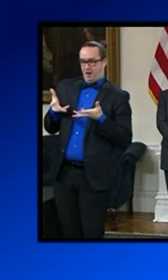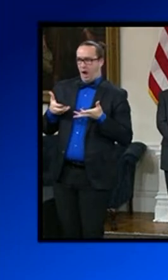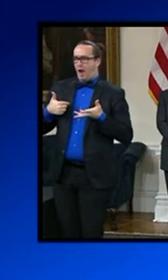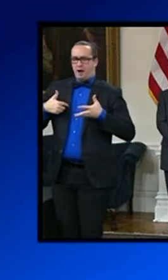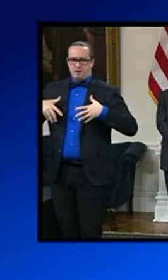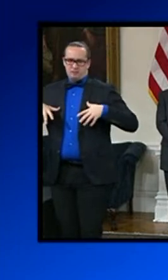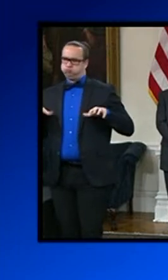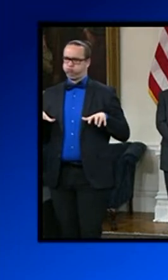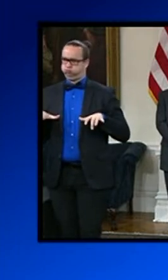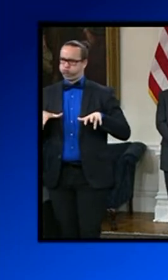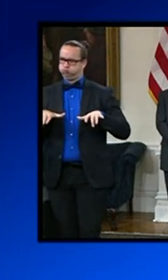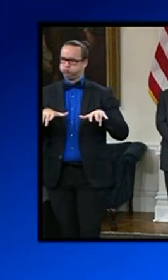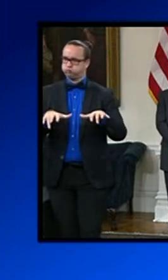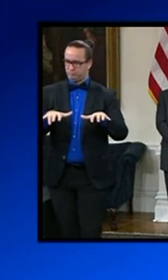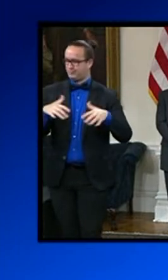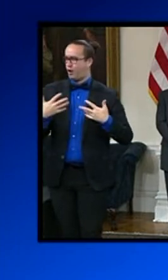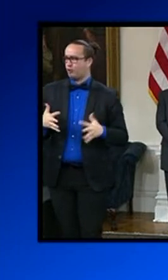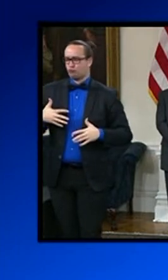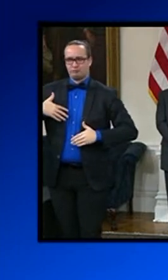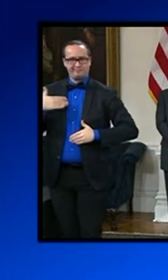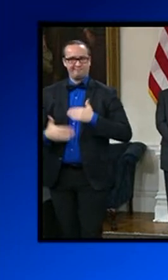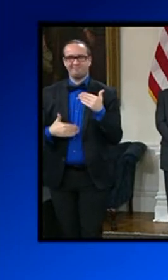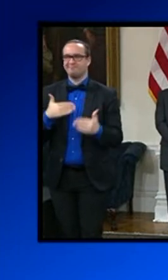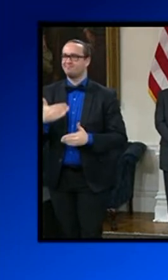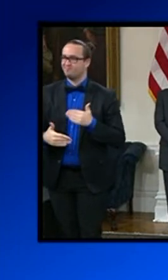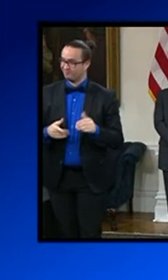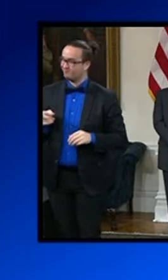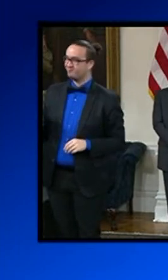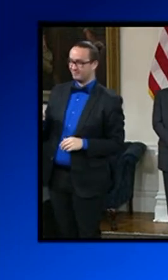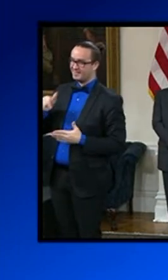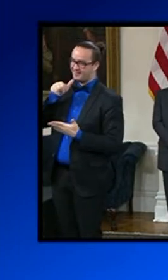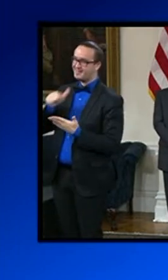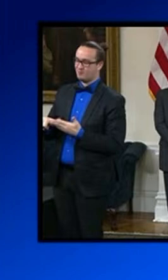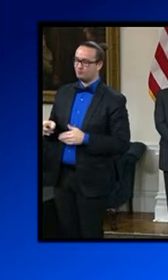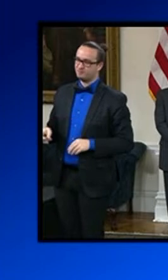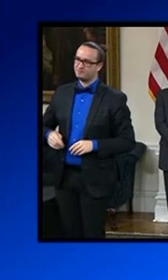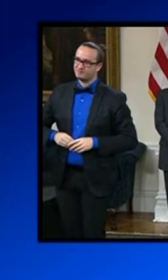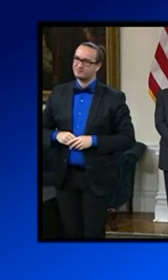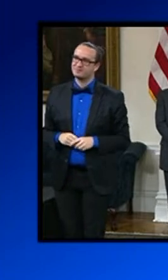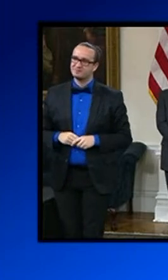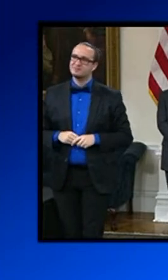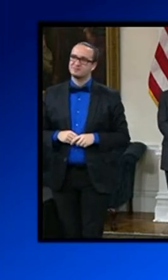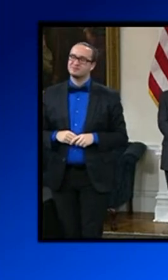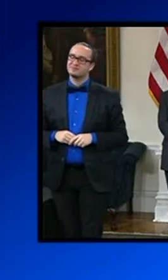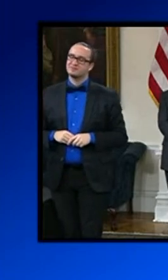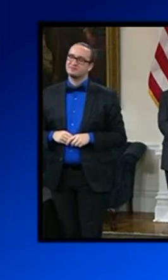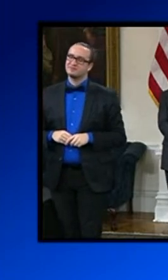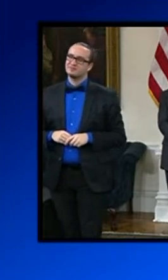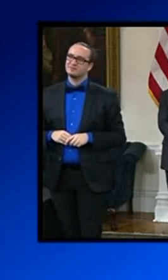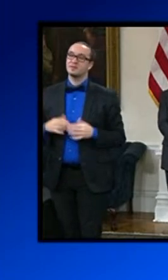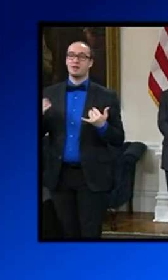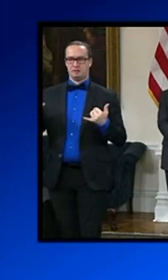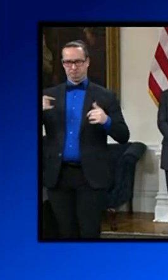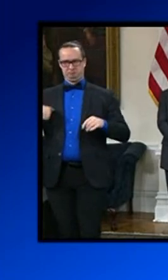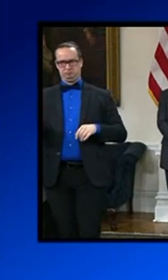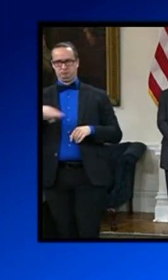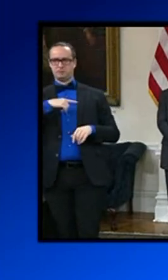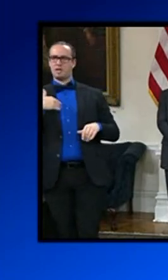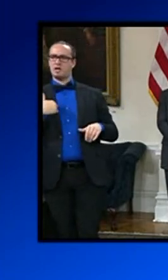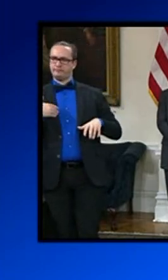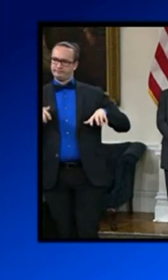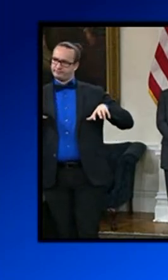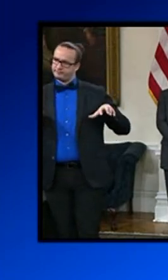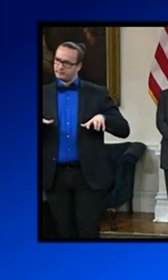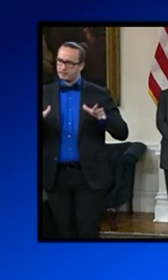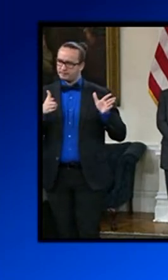What I will lay out for you today is an action plan. It is tactical, it is intentional, and it meets people where they are. So let's